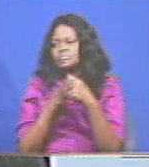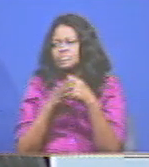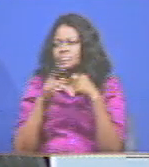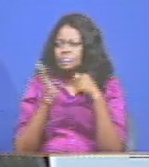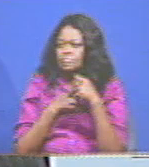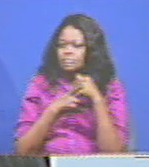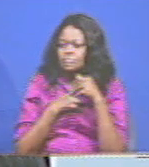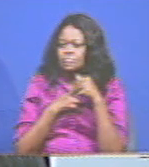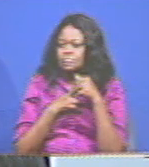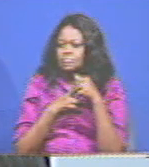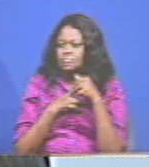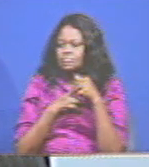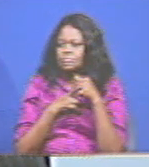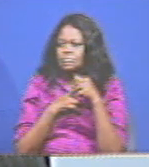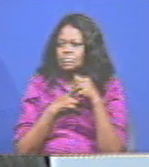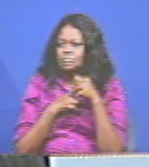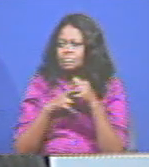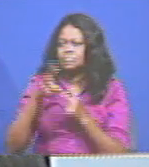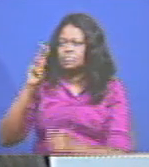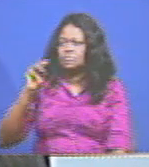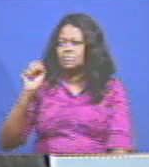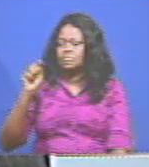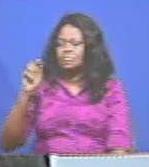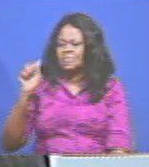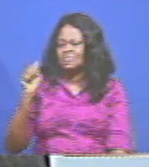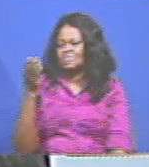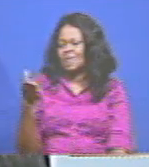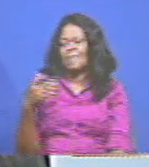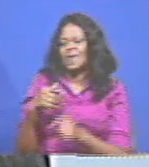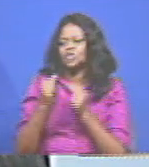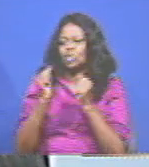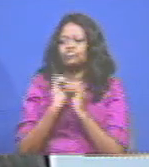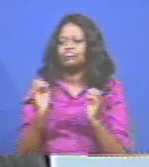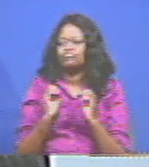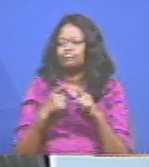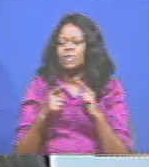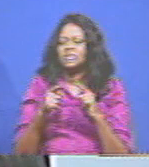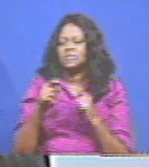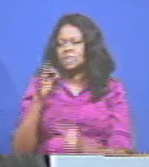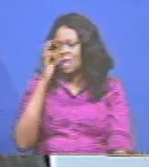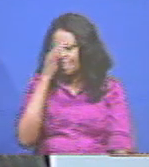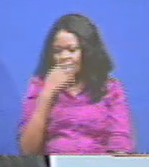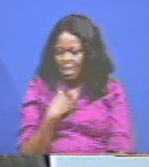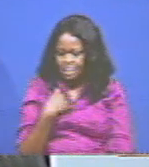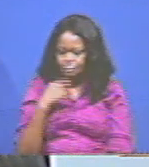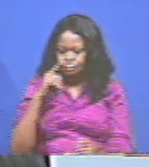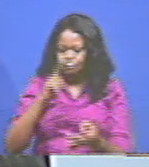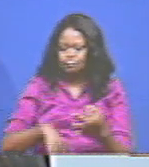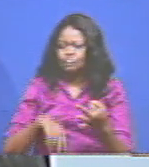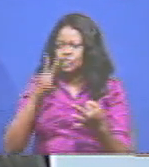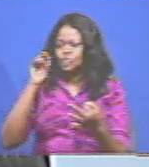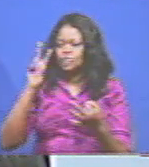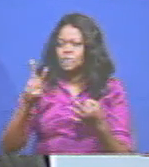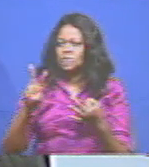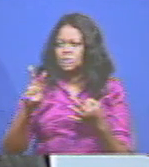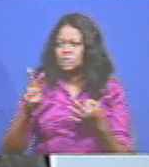1997, yes. Matiba was there, but he was not very strong. But mm-hmm. Kibaki was still around. Yes. In